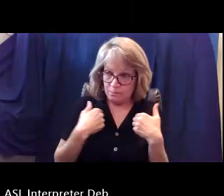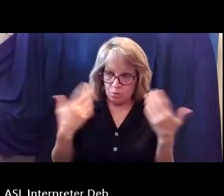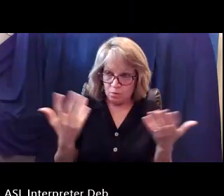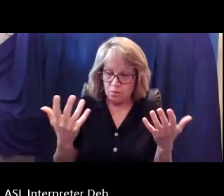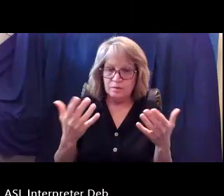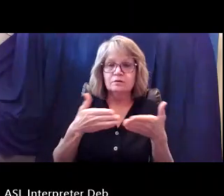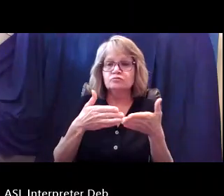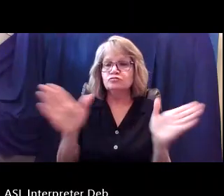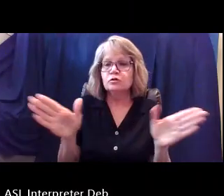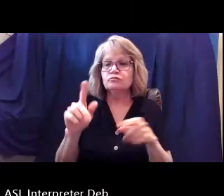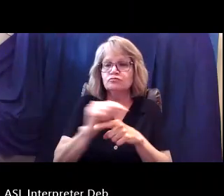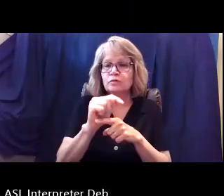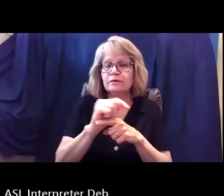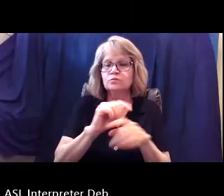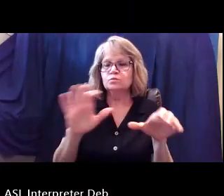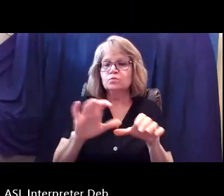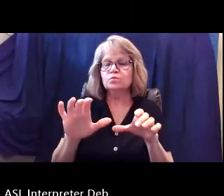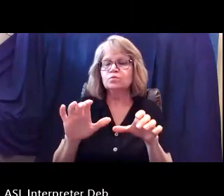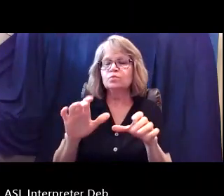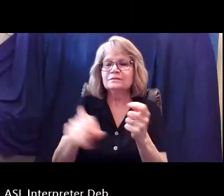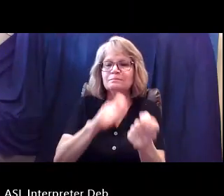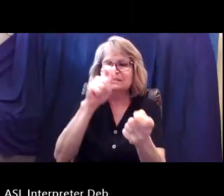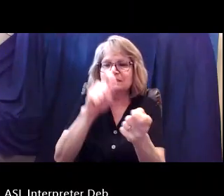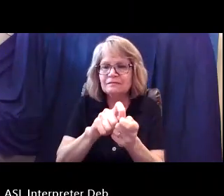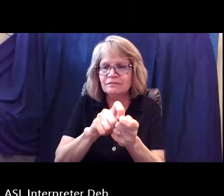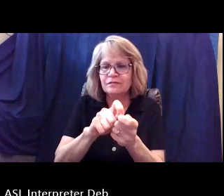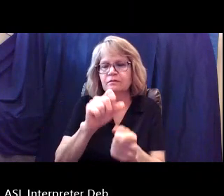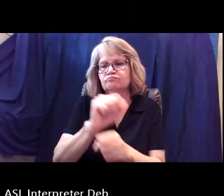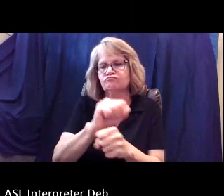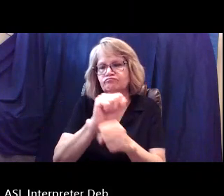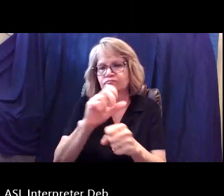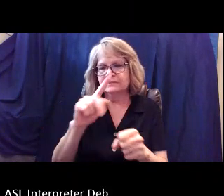trained to perform a specific task. A service